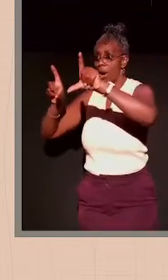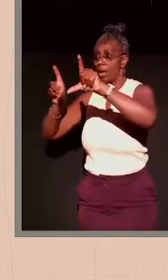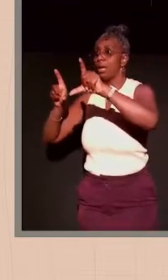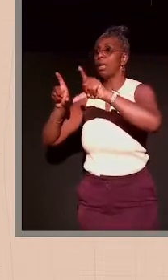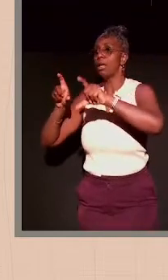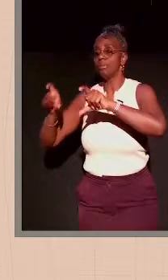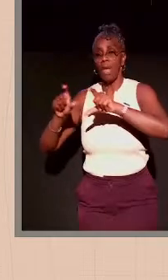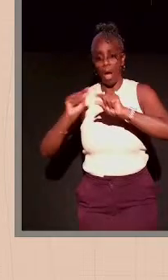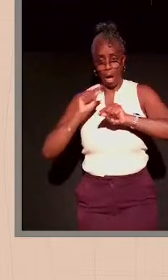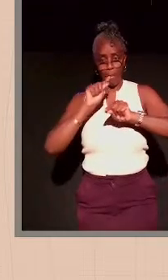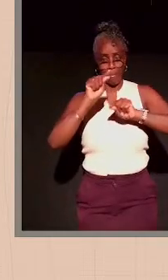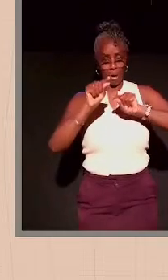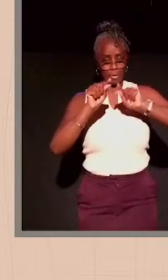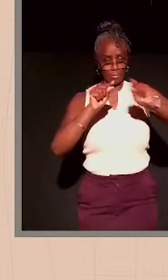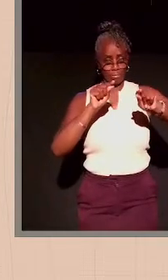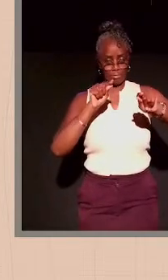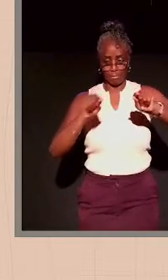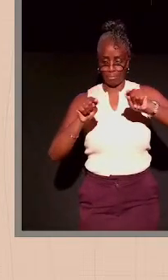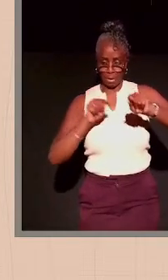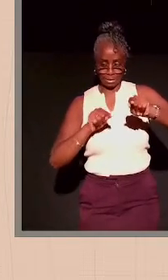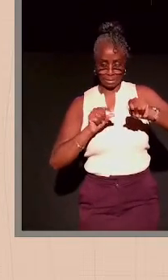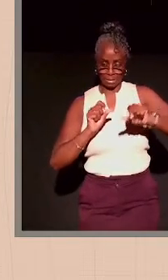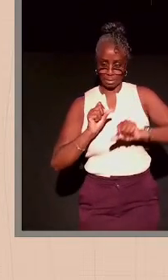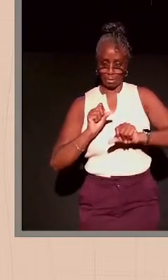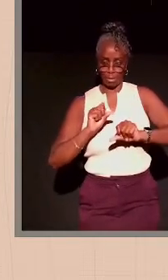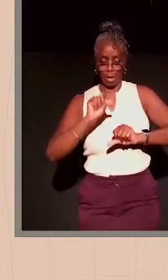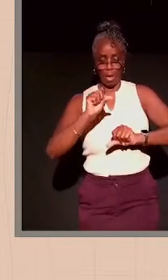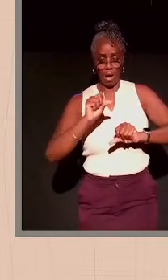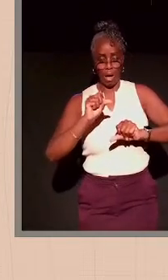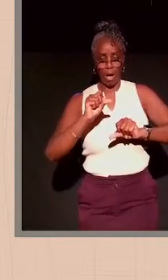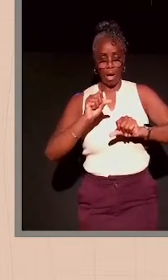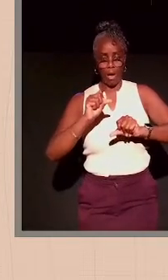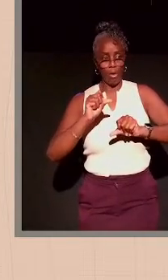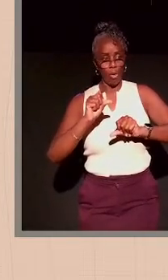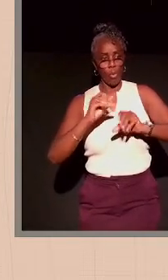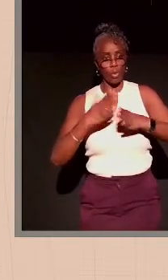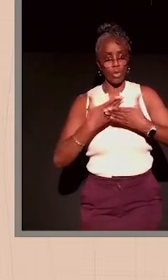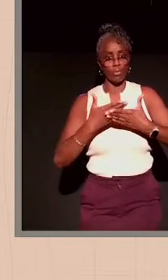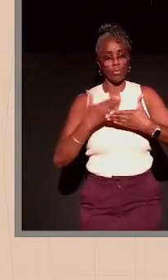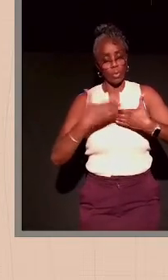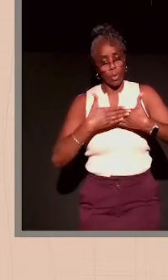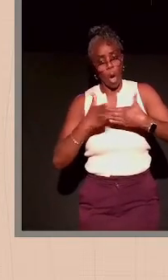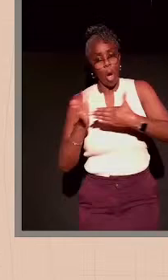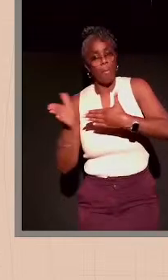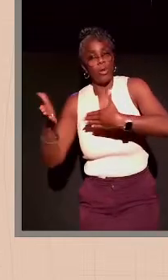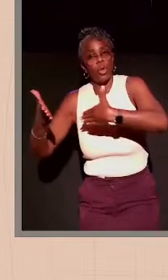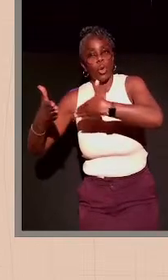are buttons that enable me to open and close